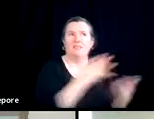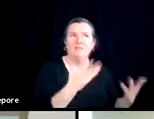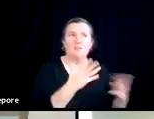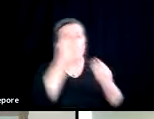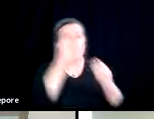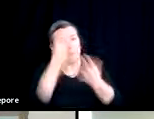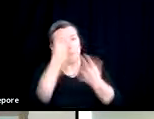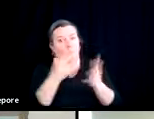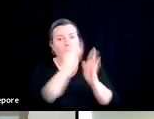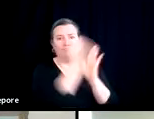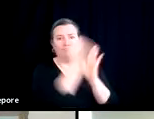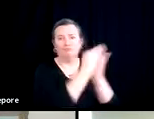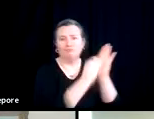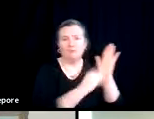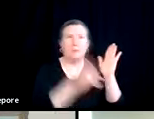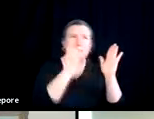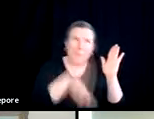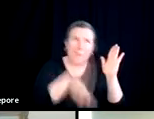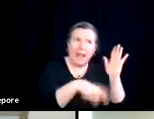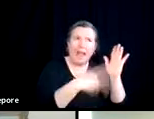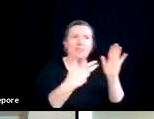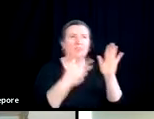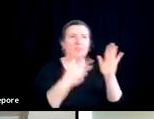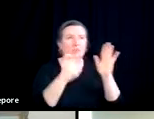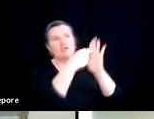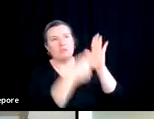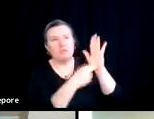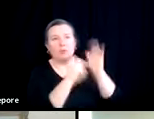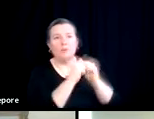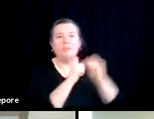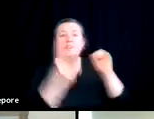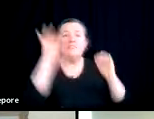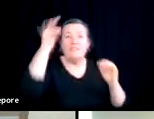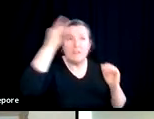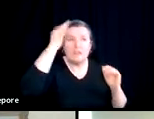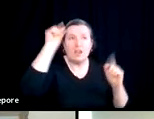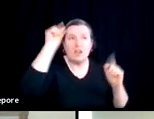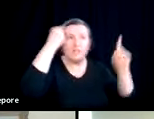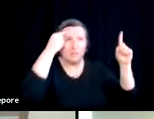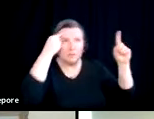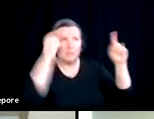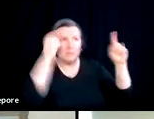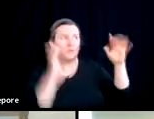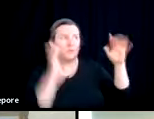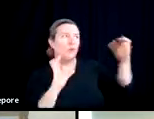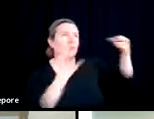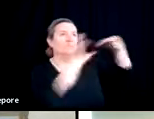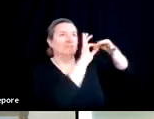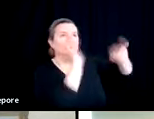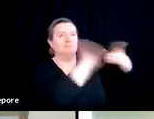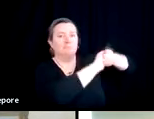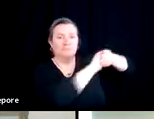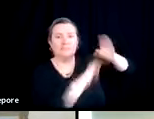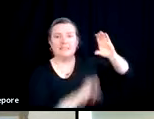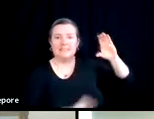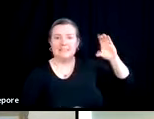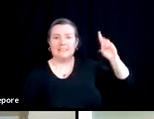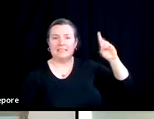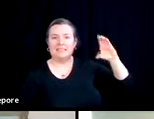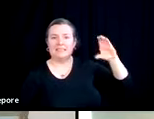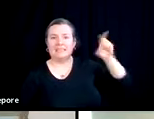with the federal government, sign an agreement with the CDC, enroll in our immunization